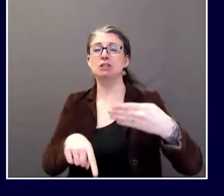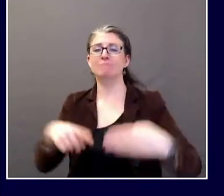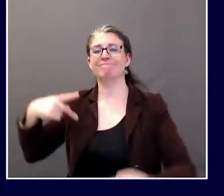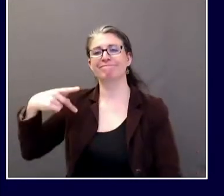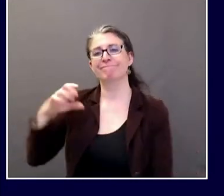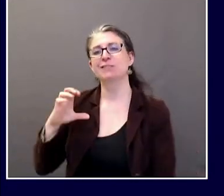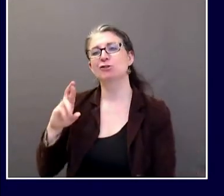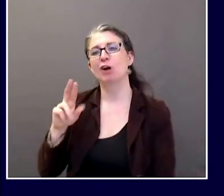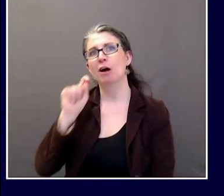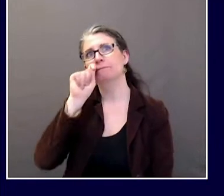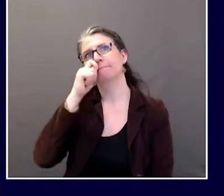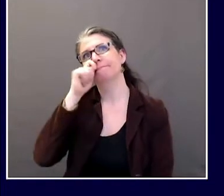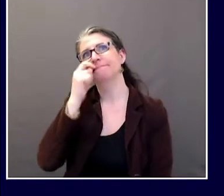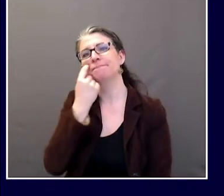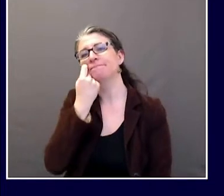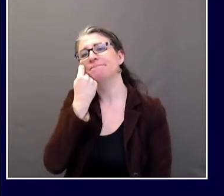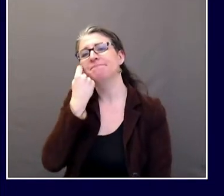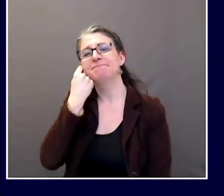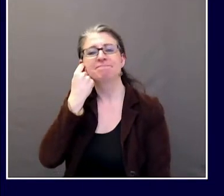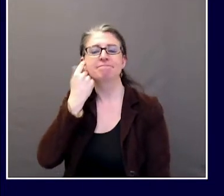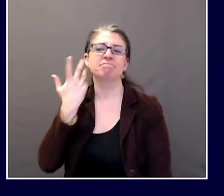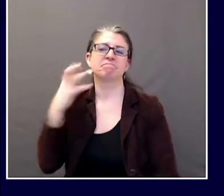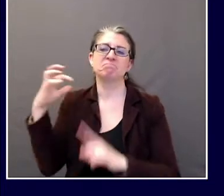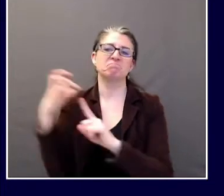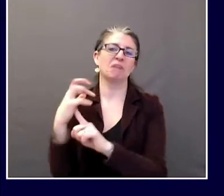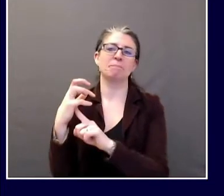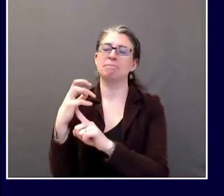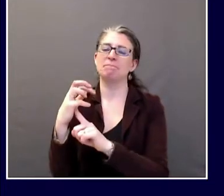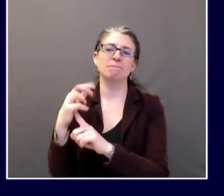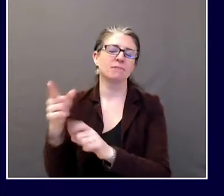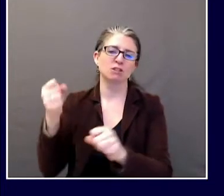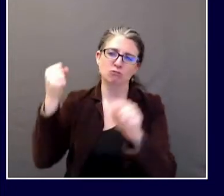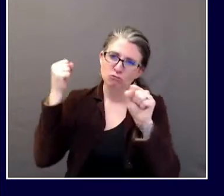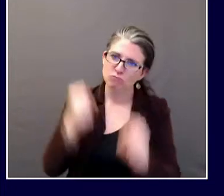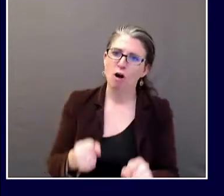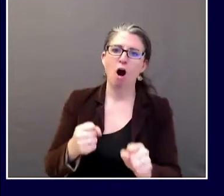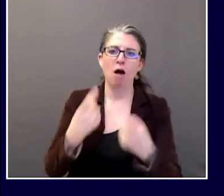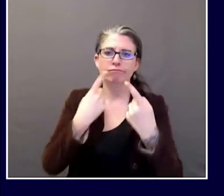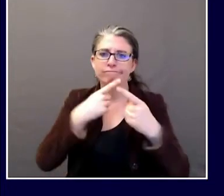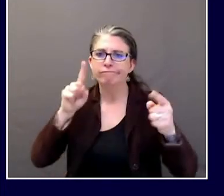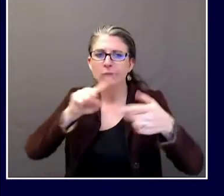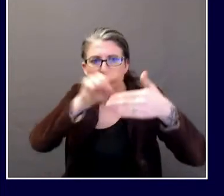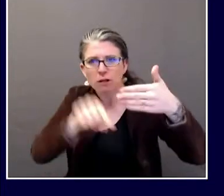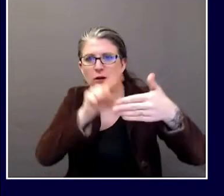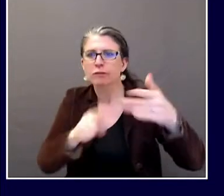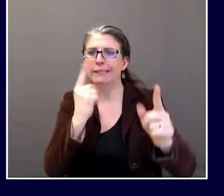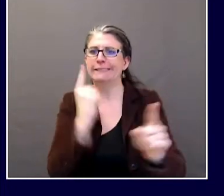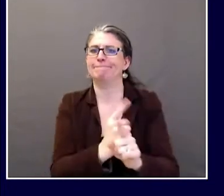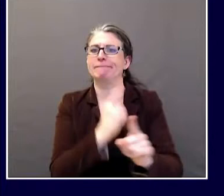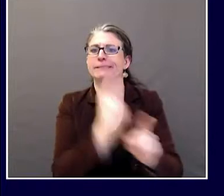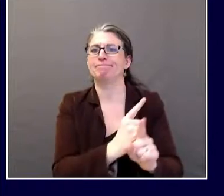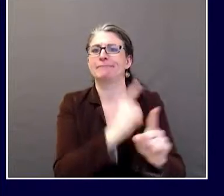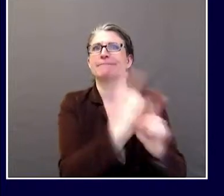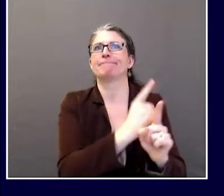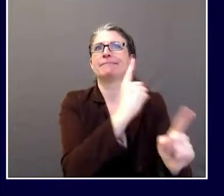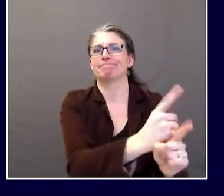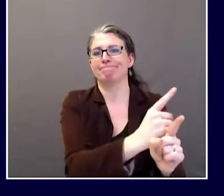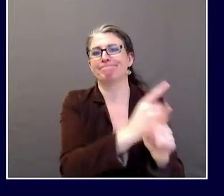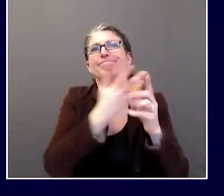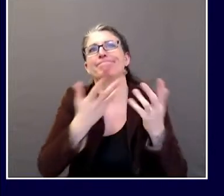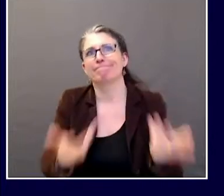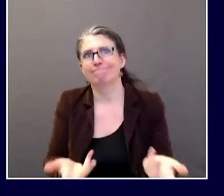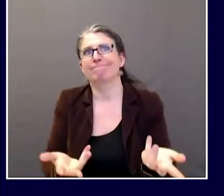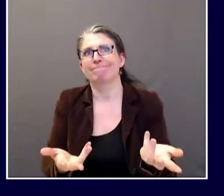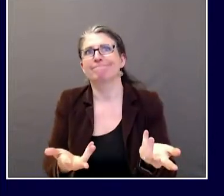around them. The nose swab-based test is one that has decades of data behind it. We know how to use